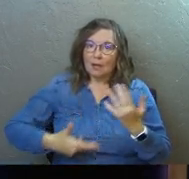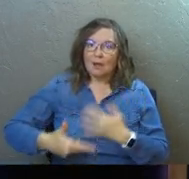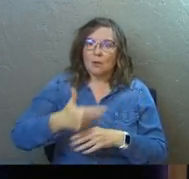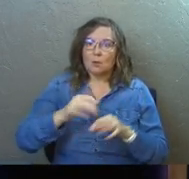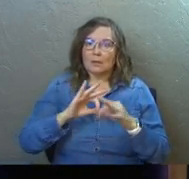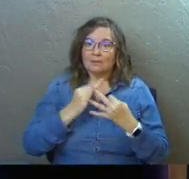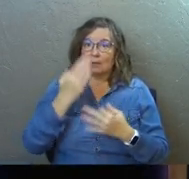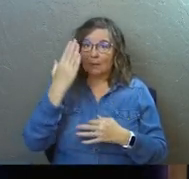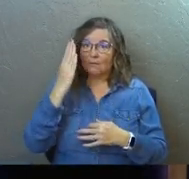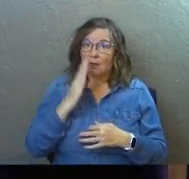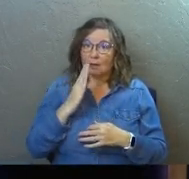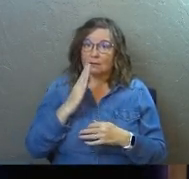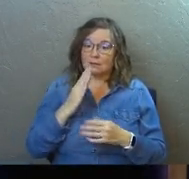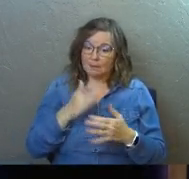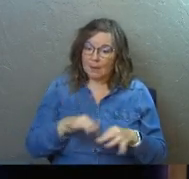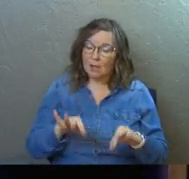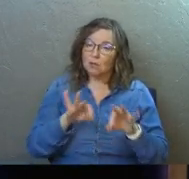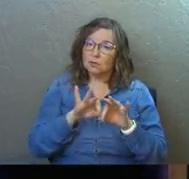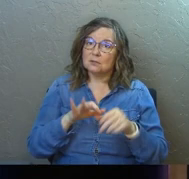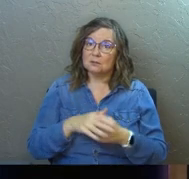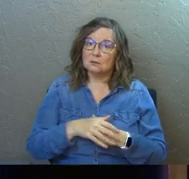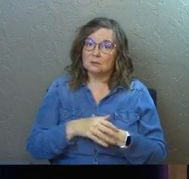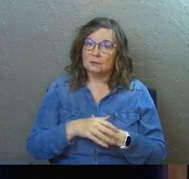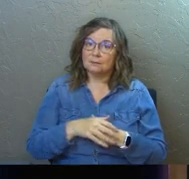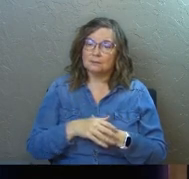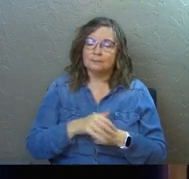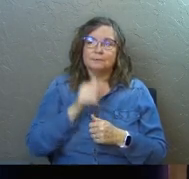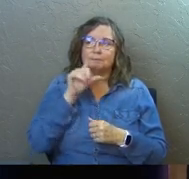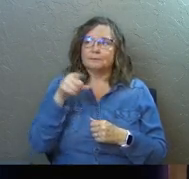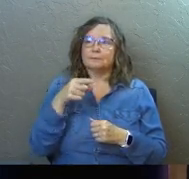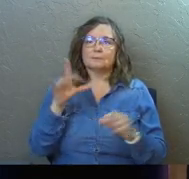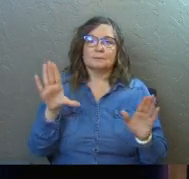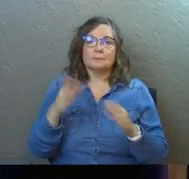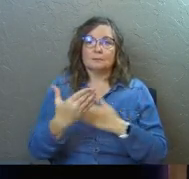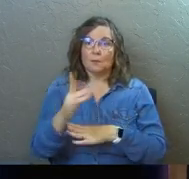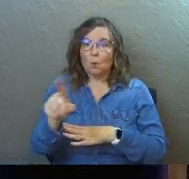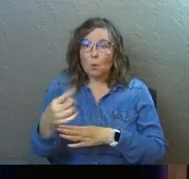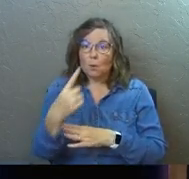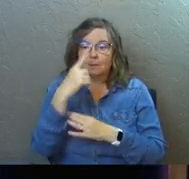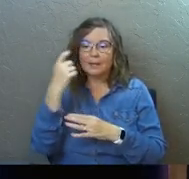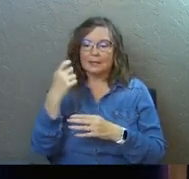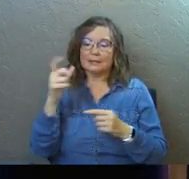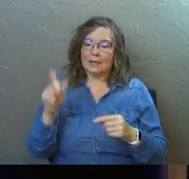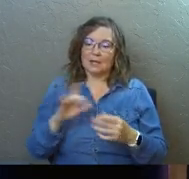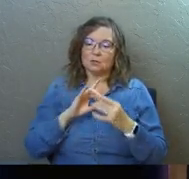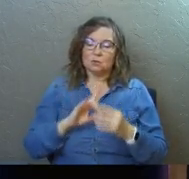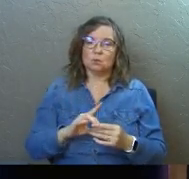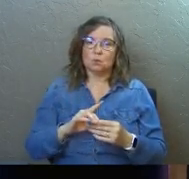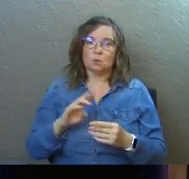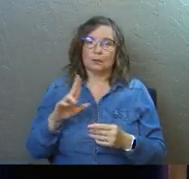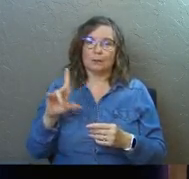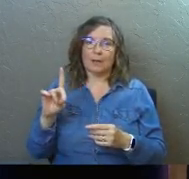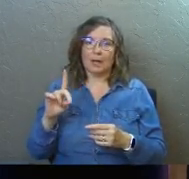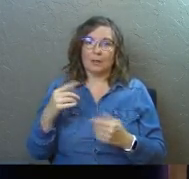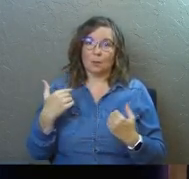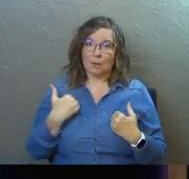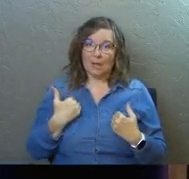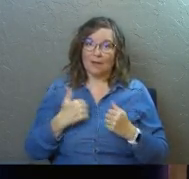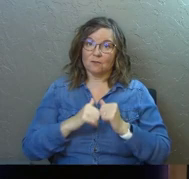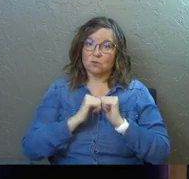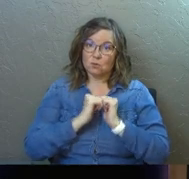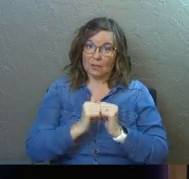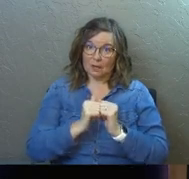the family of God matters. And not just on a Sunday morning, because it has to do with the bond that we all